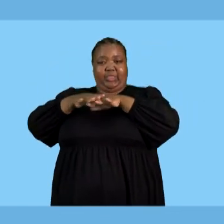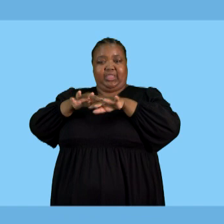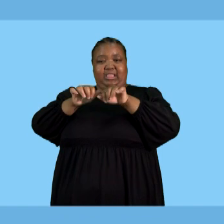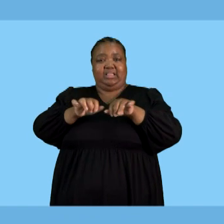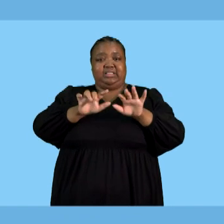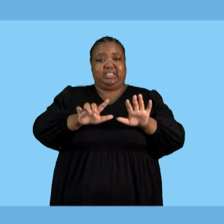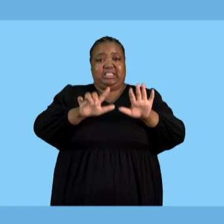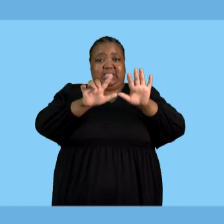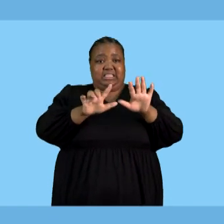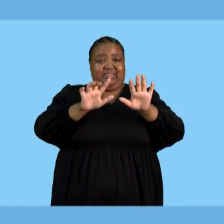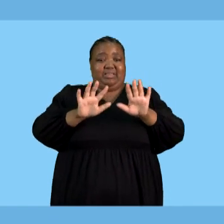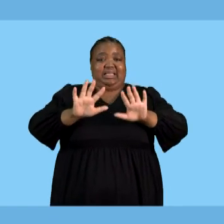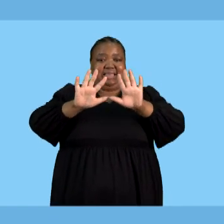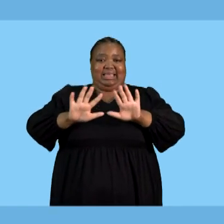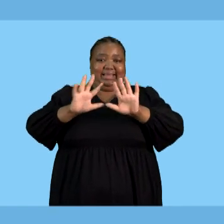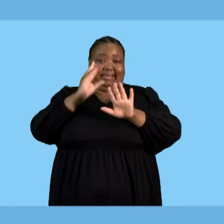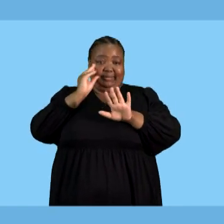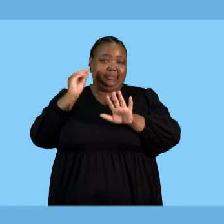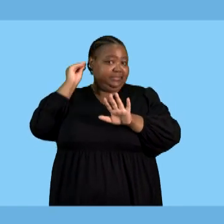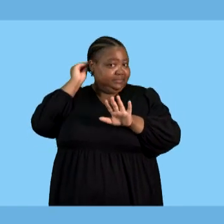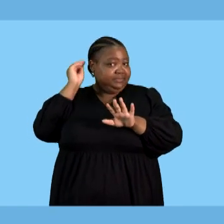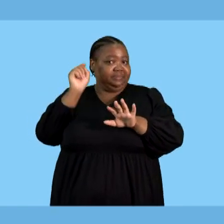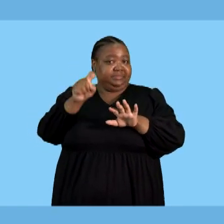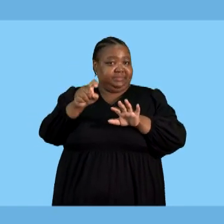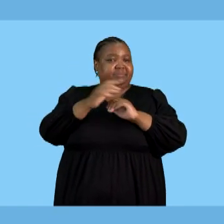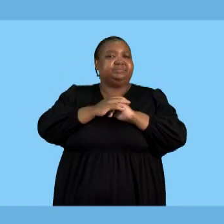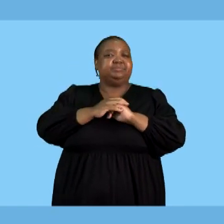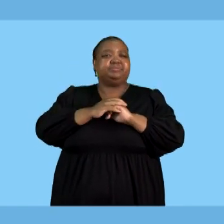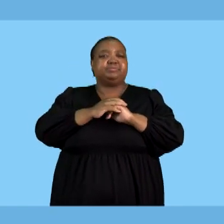our 7 spectrum. Remember, you always need to think of the